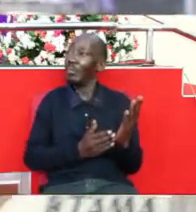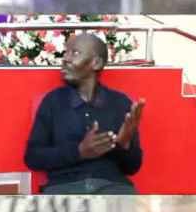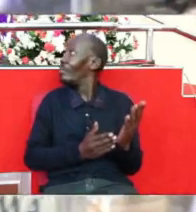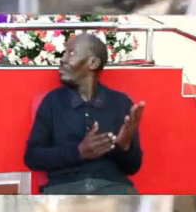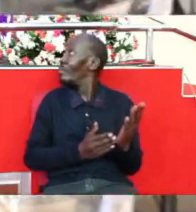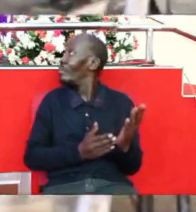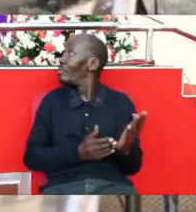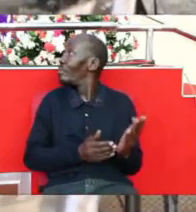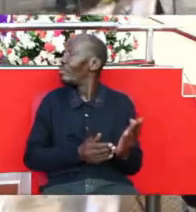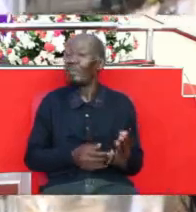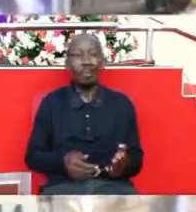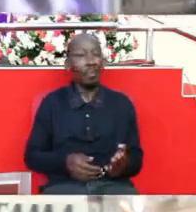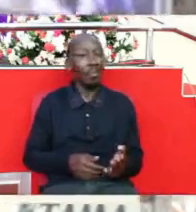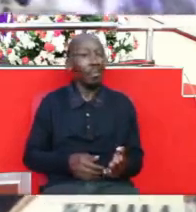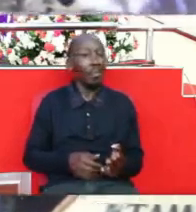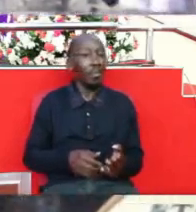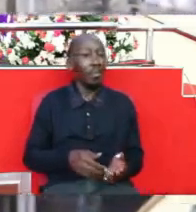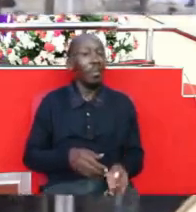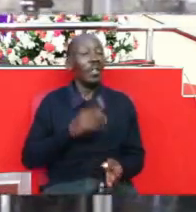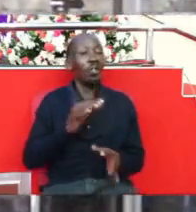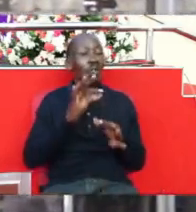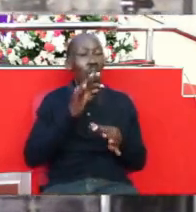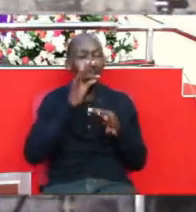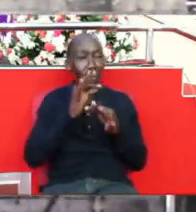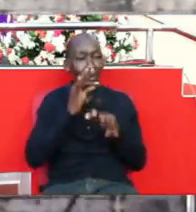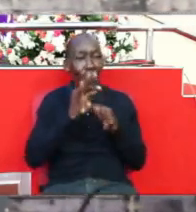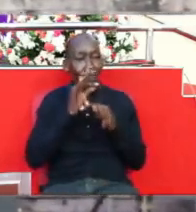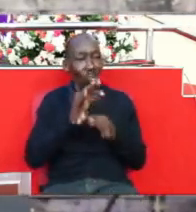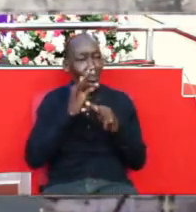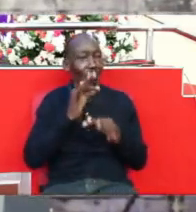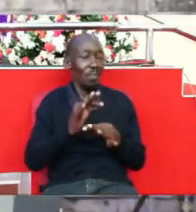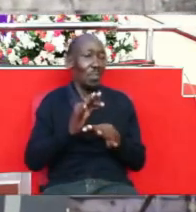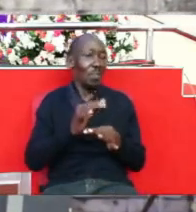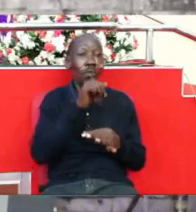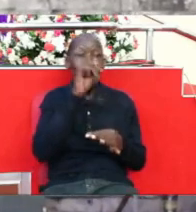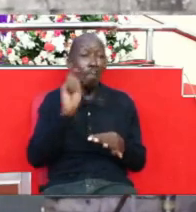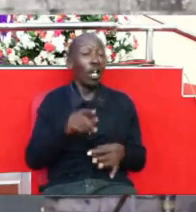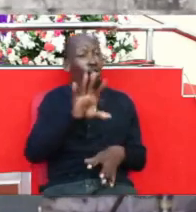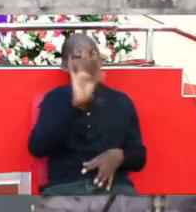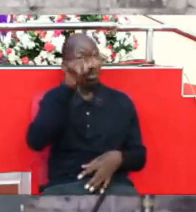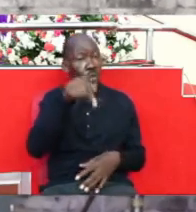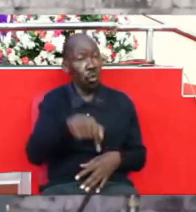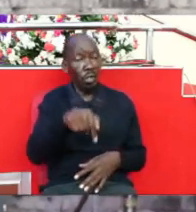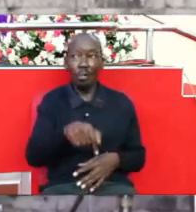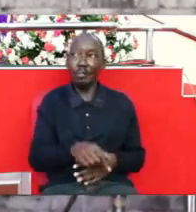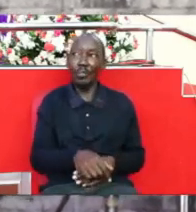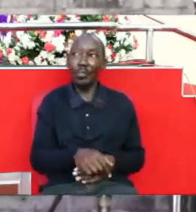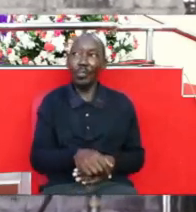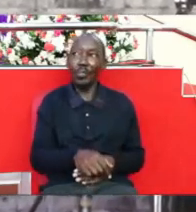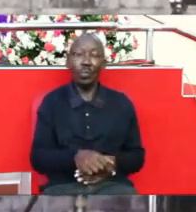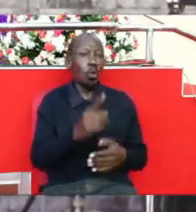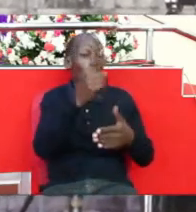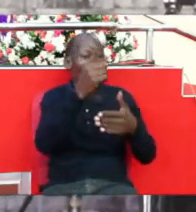inatumiwa na watoto. Ile munyonyi. Inaitwa munyonyi. You must choose today. Uamue siku ya leo. What you